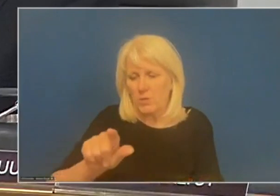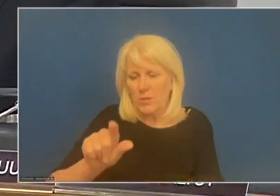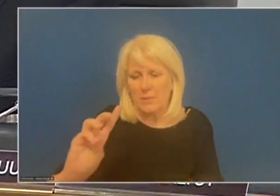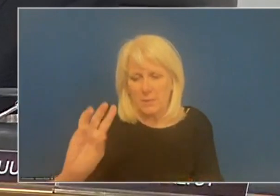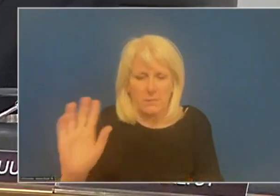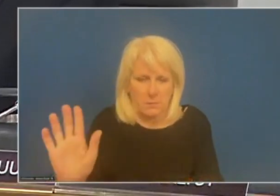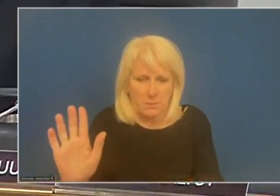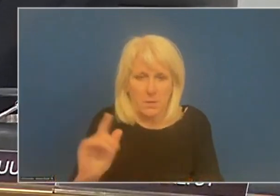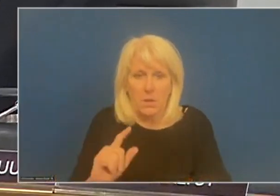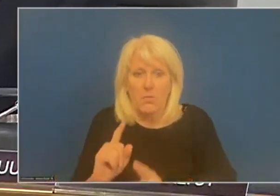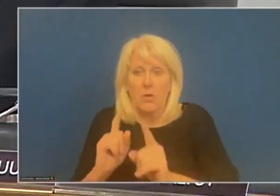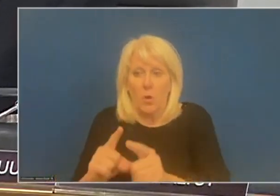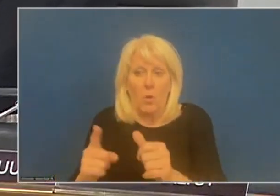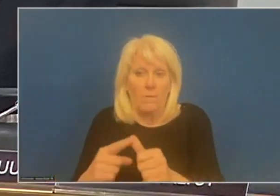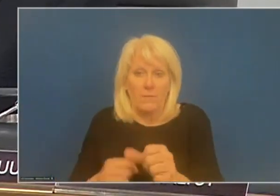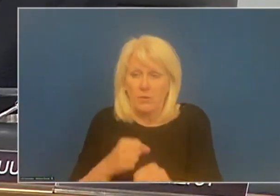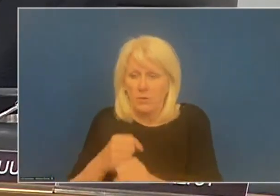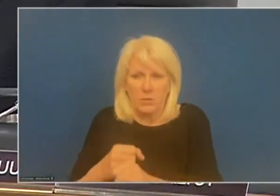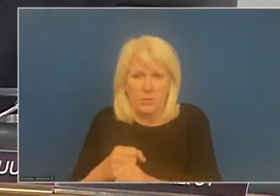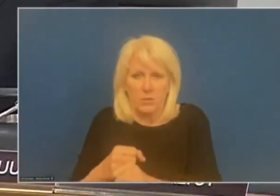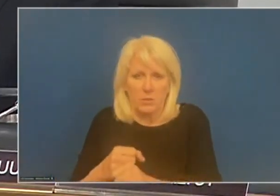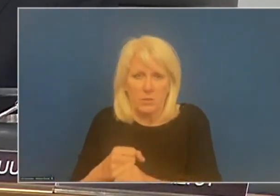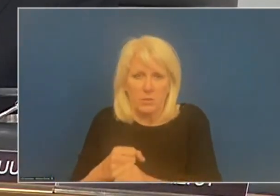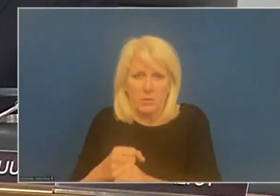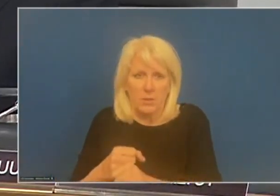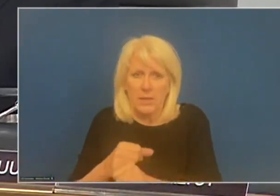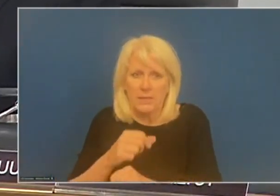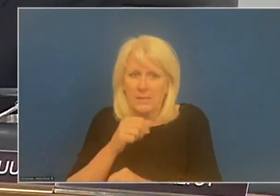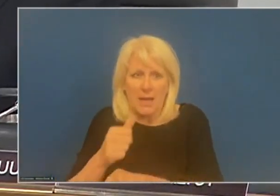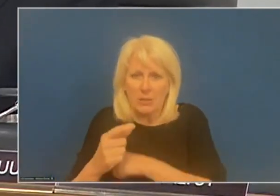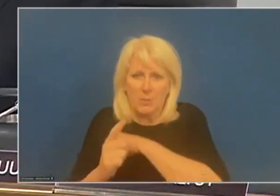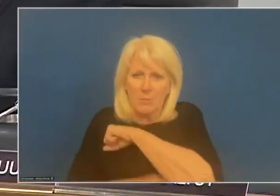goal of the first year is not to be punitive.